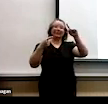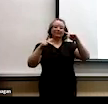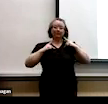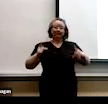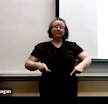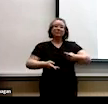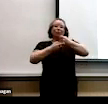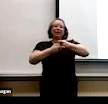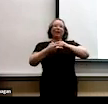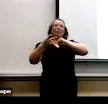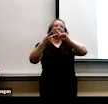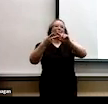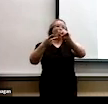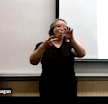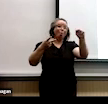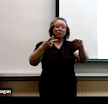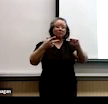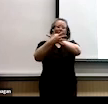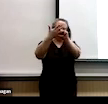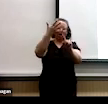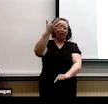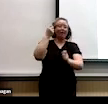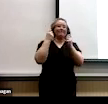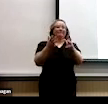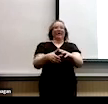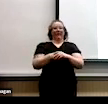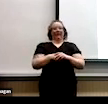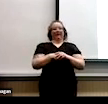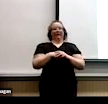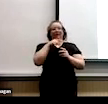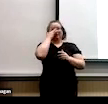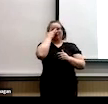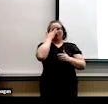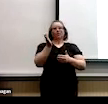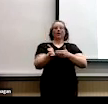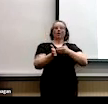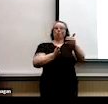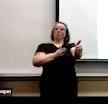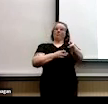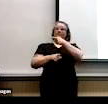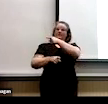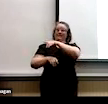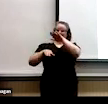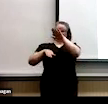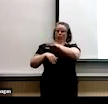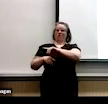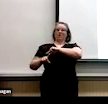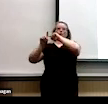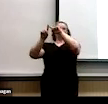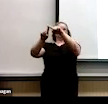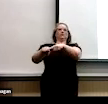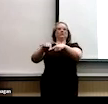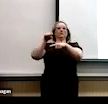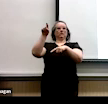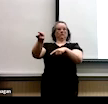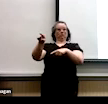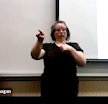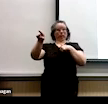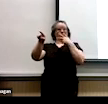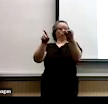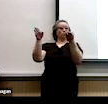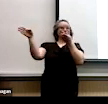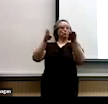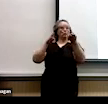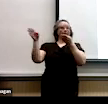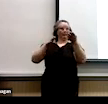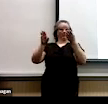In Ontario, our patients transition out of school-aged home and community care services and into an adult-based home and community care